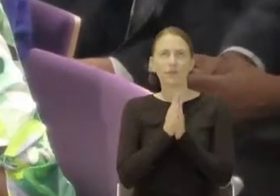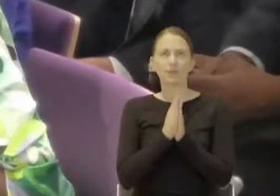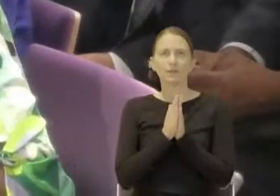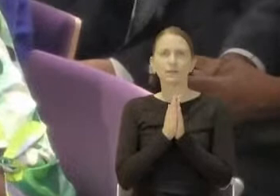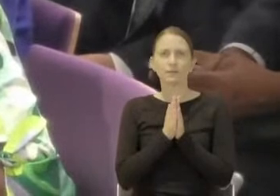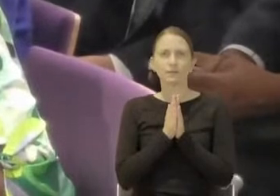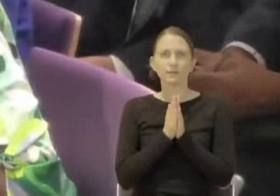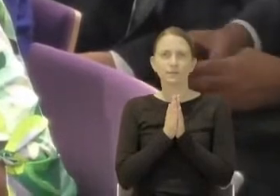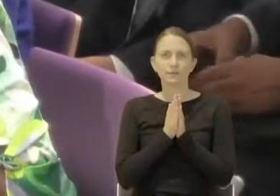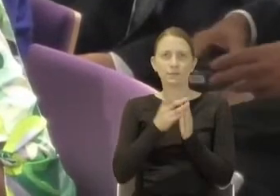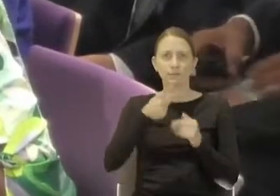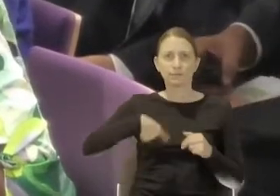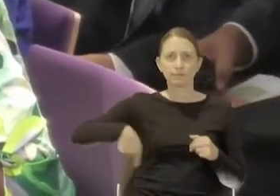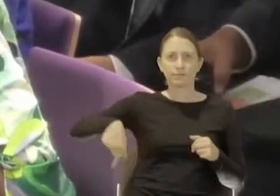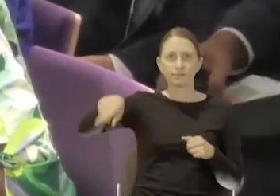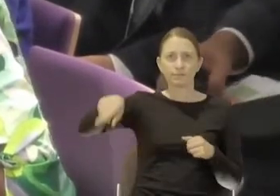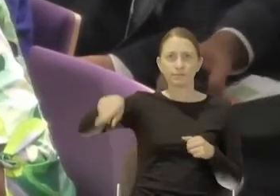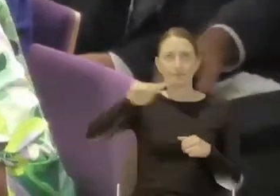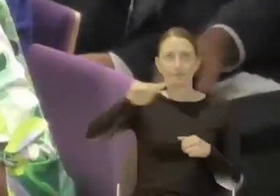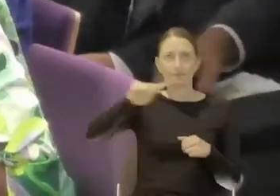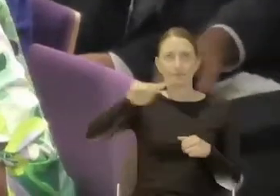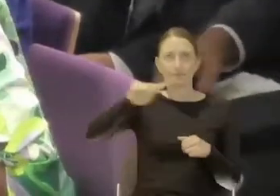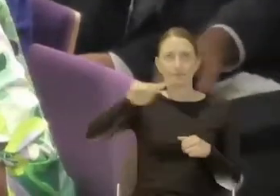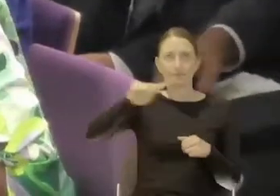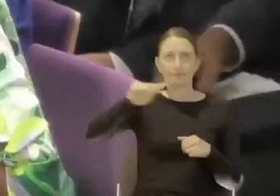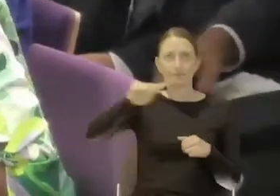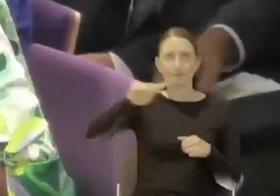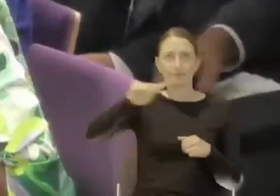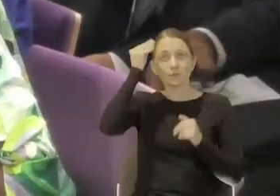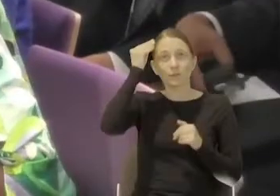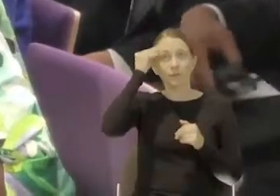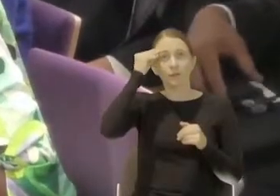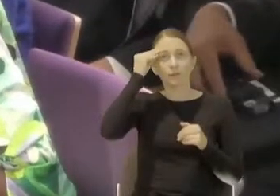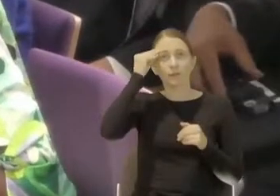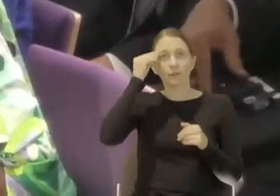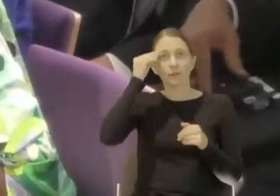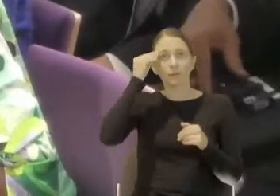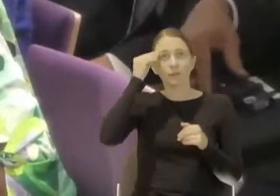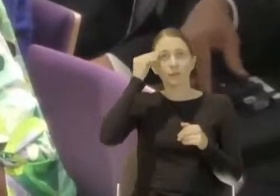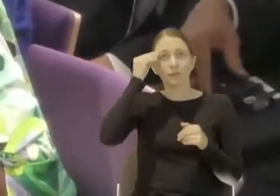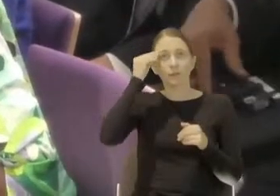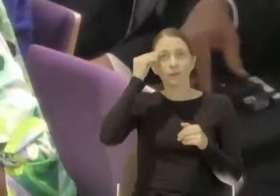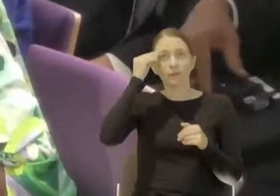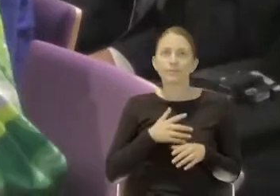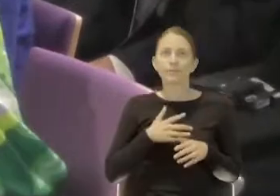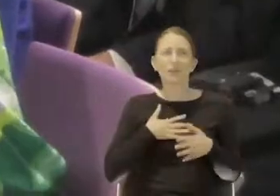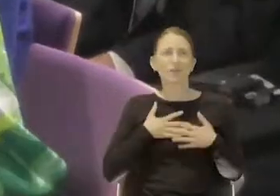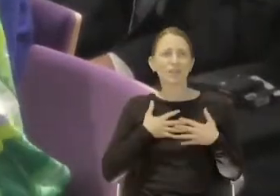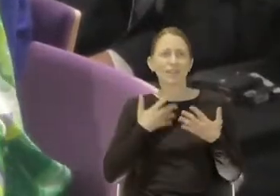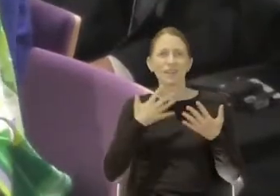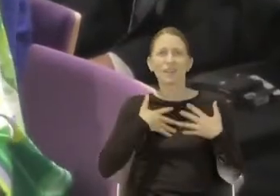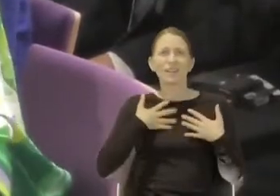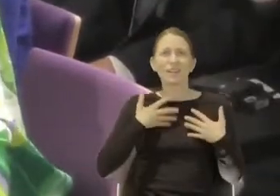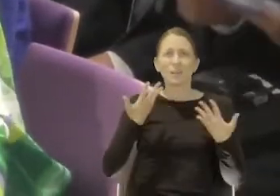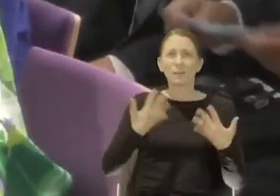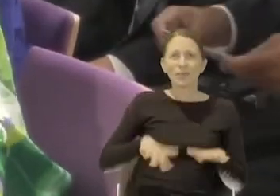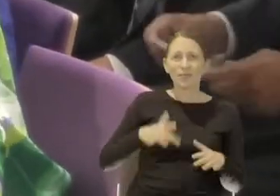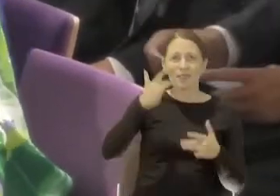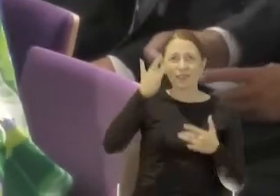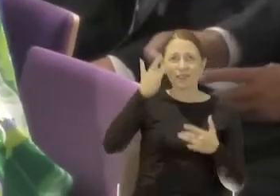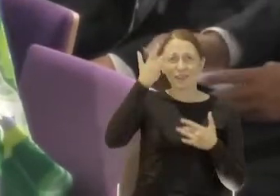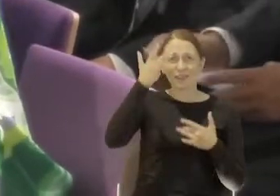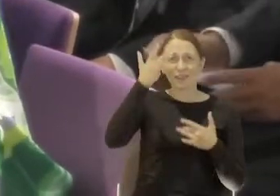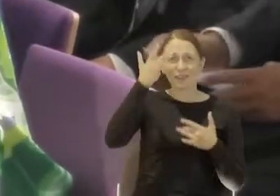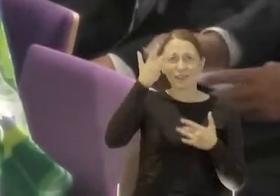if you are feeling unwell, please dial the number 112, which is it's indicated at the back of your